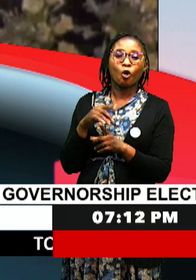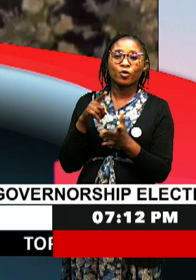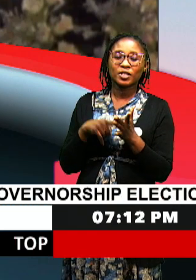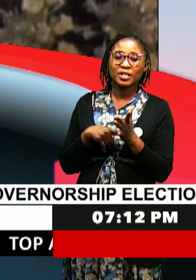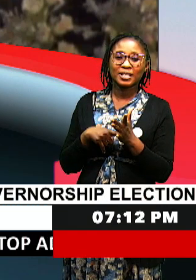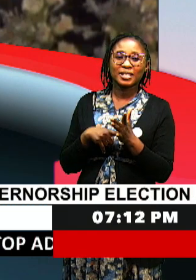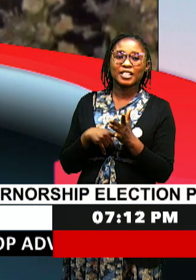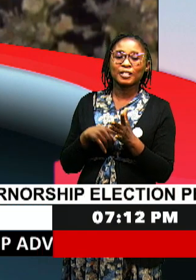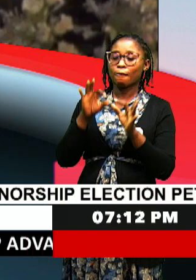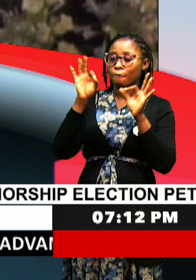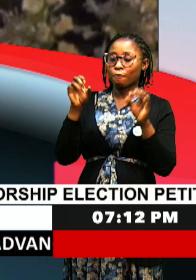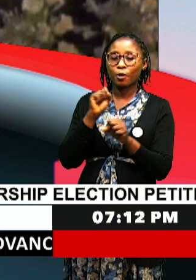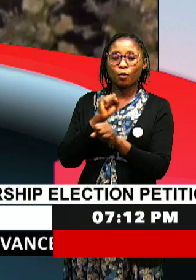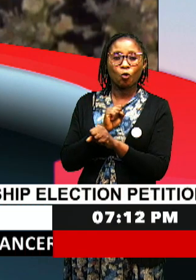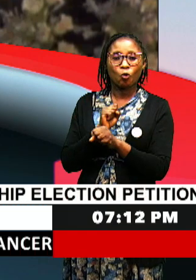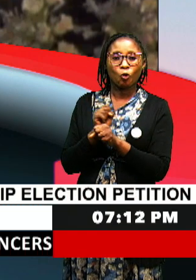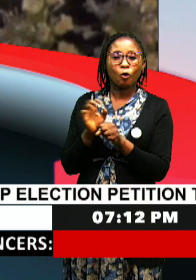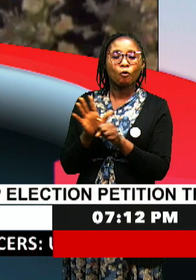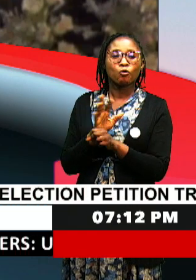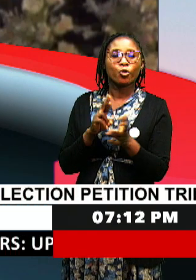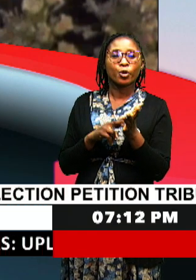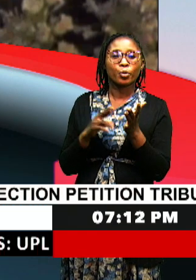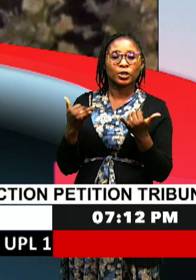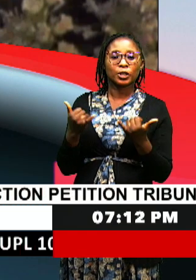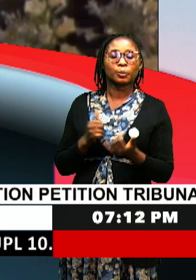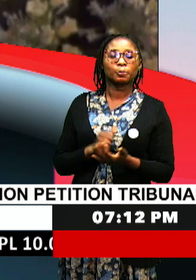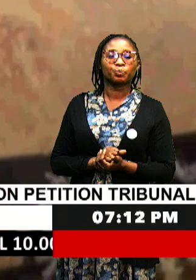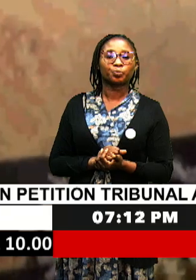Sendai framework. Mina Daniels report.